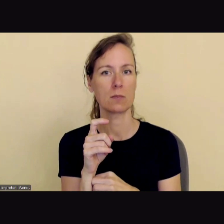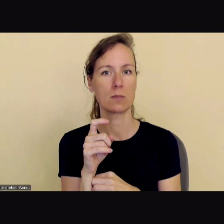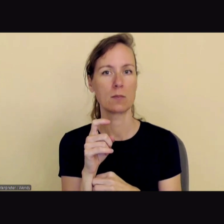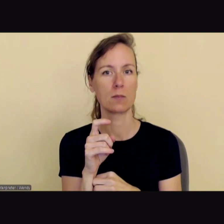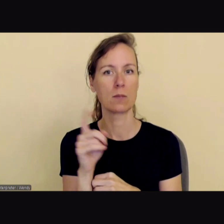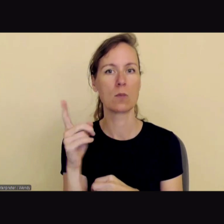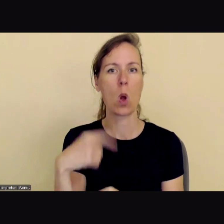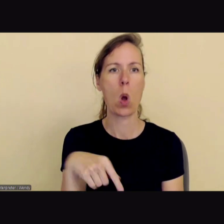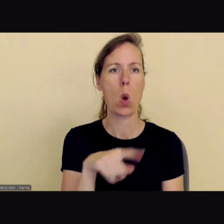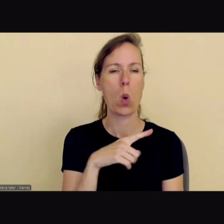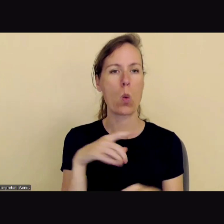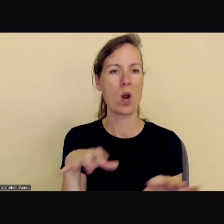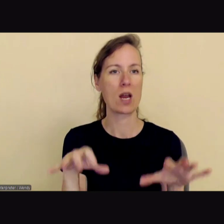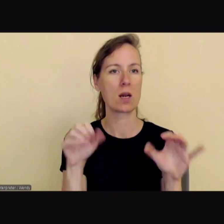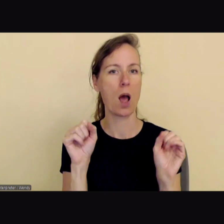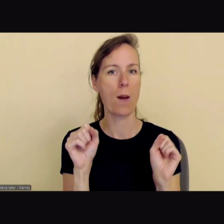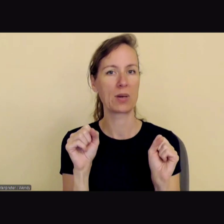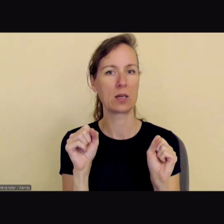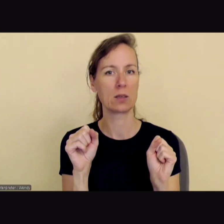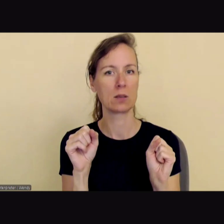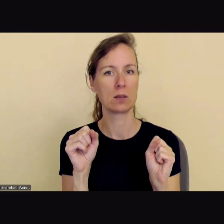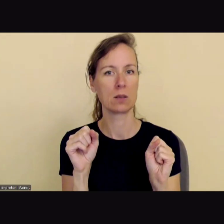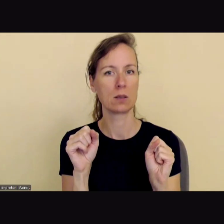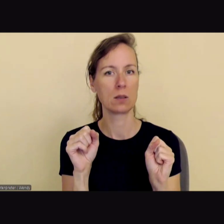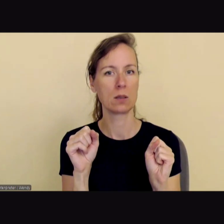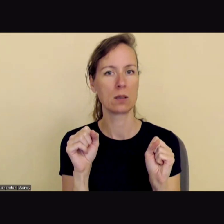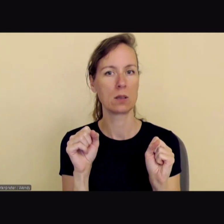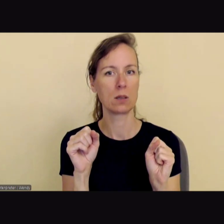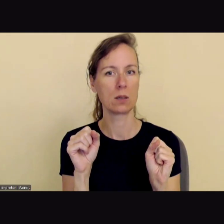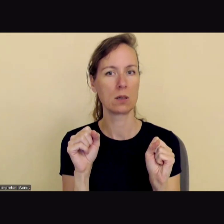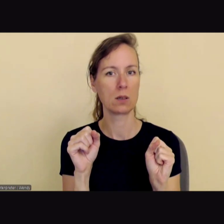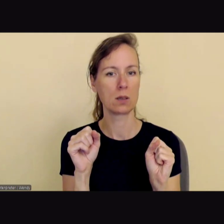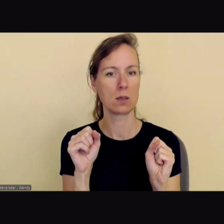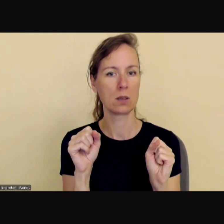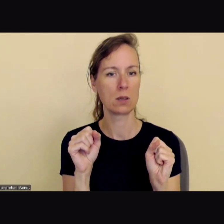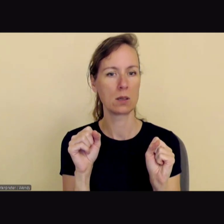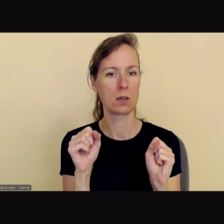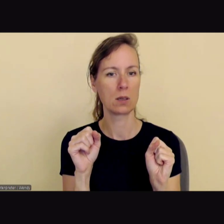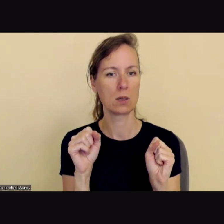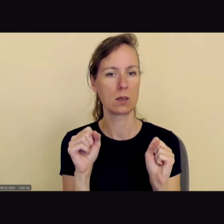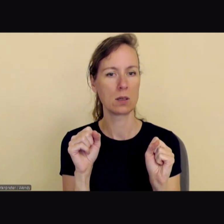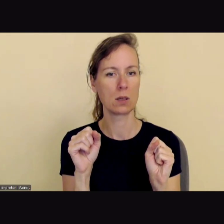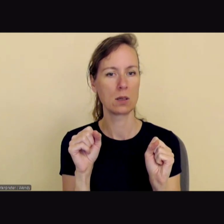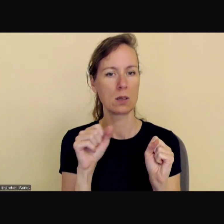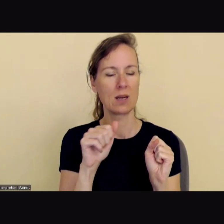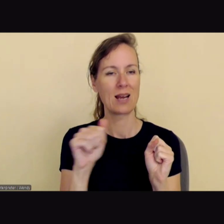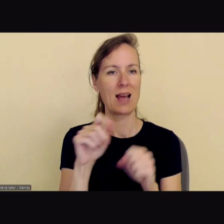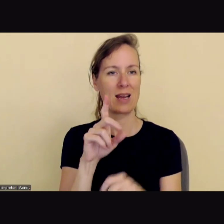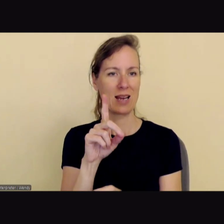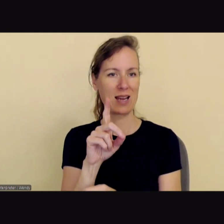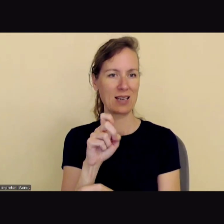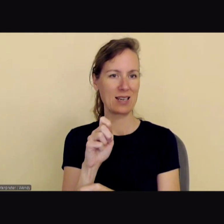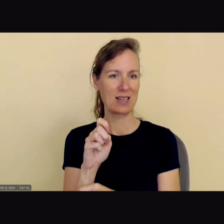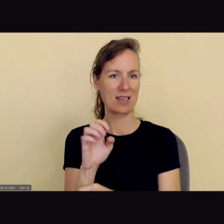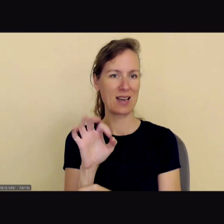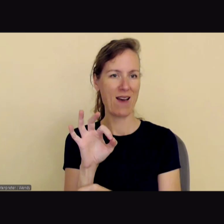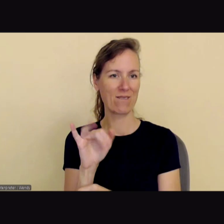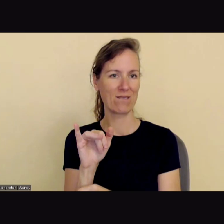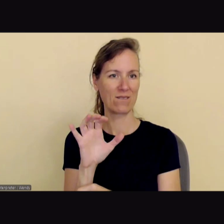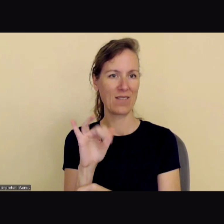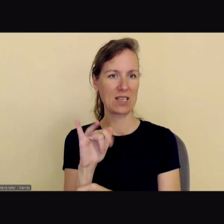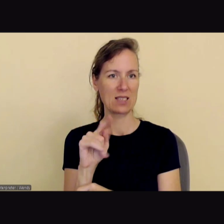We adopted a deficit budget in FY25